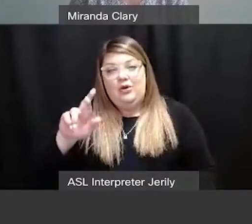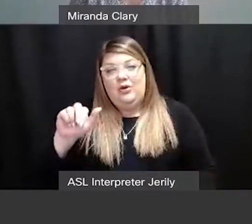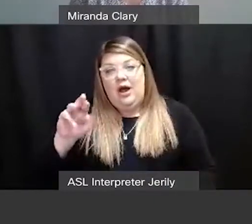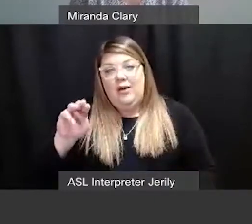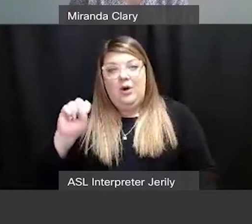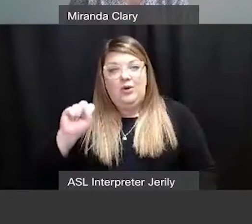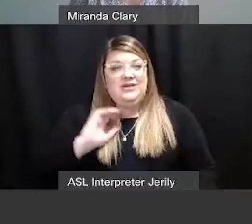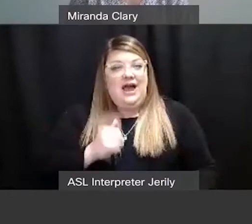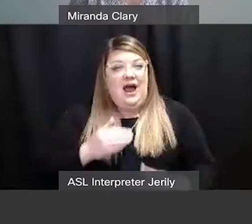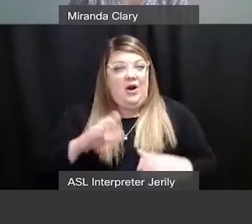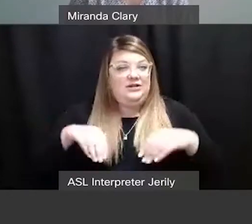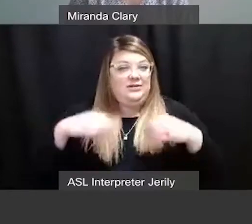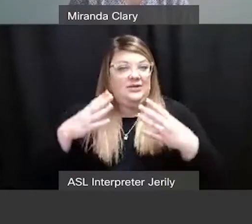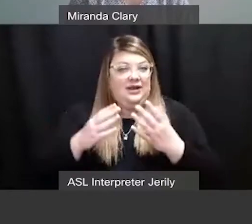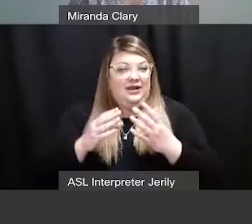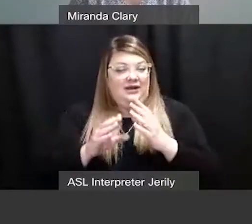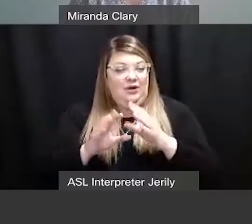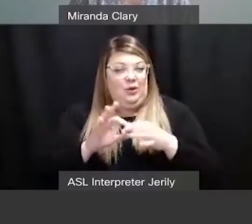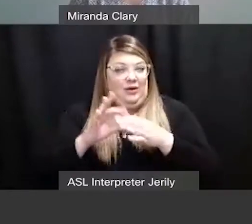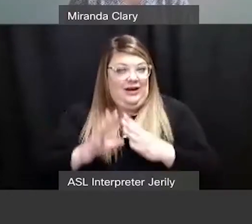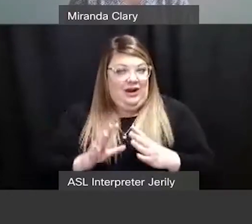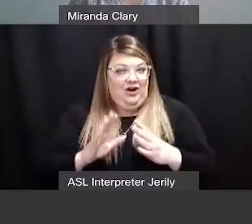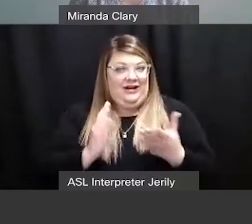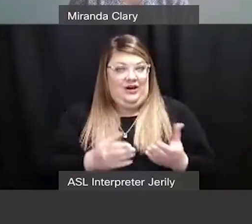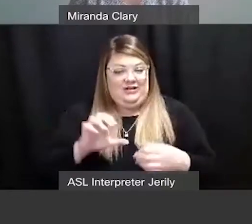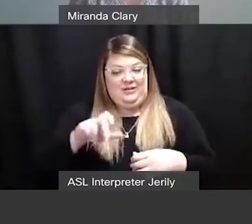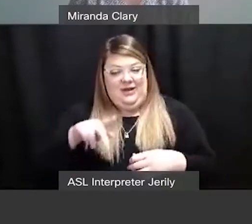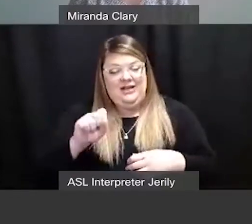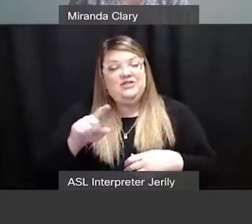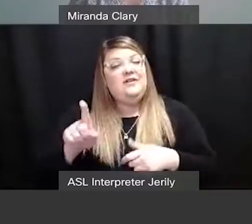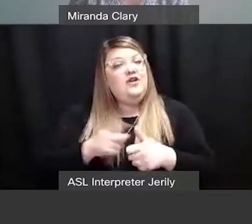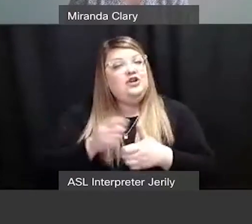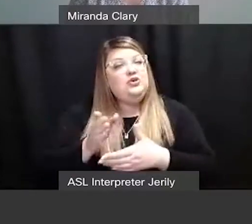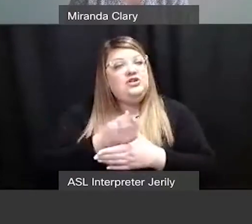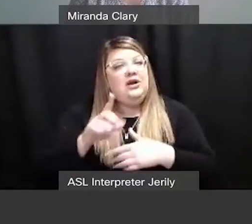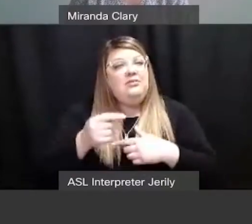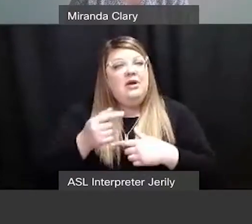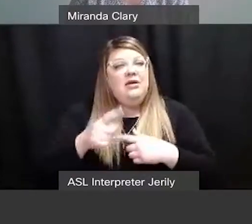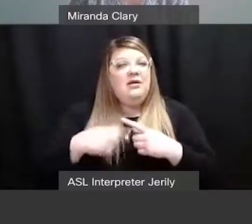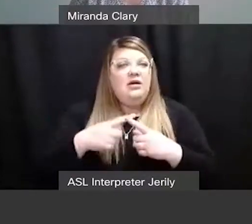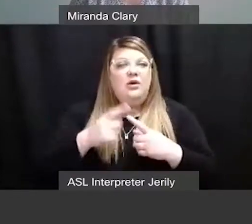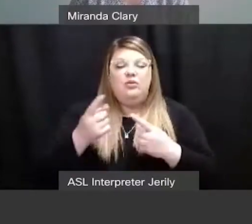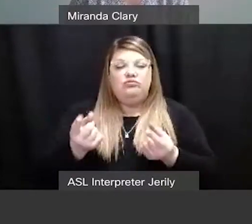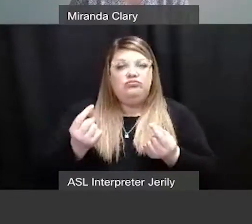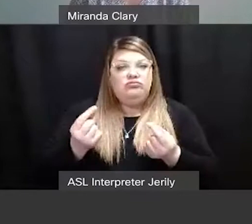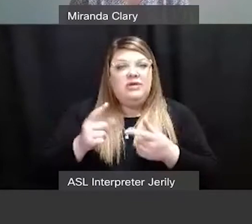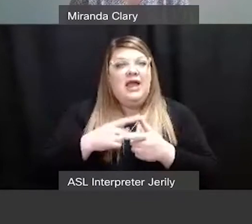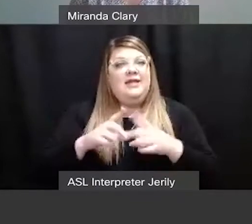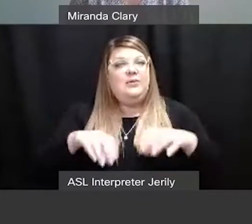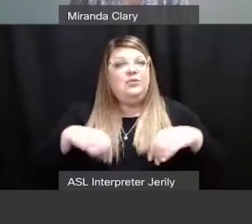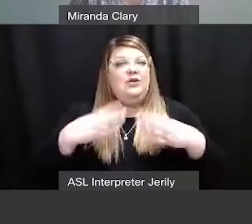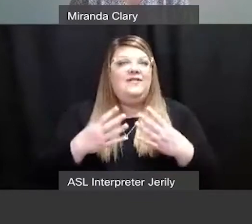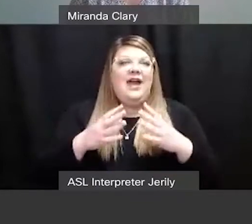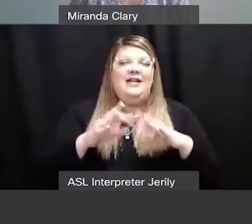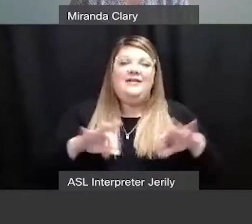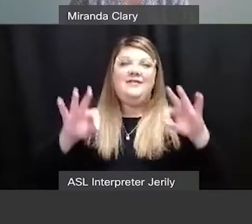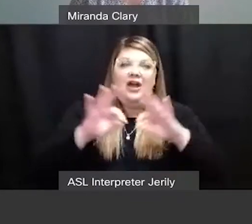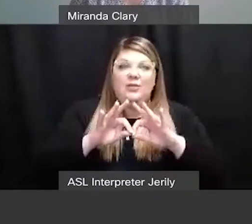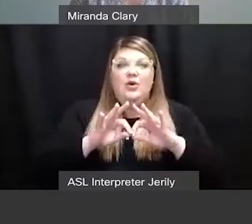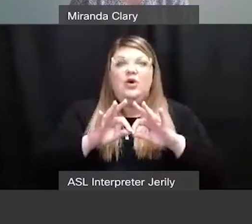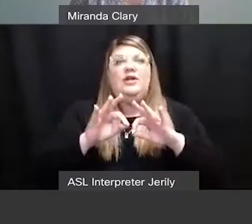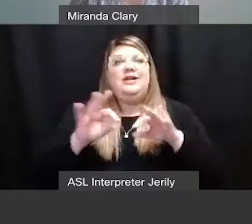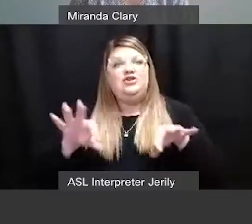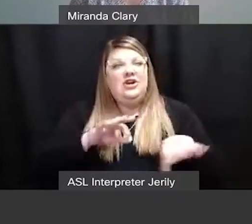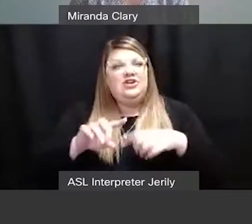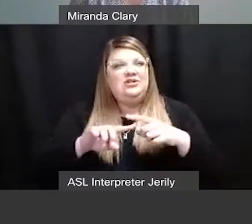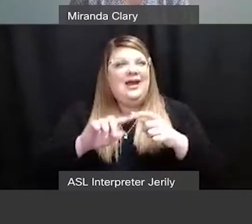Coordinator here at CPS Energy. She will first share a little bit about what she does and then provide some valuable instructions on how and why to register